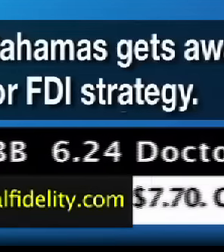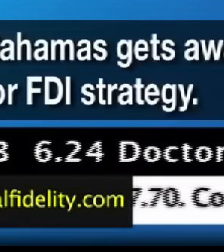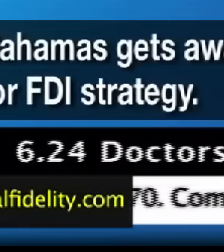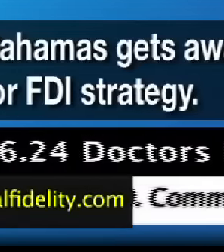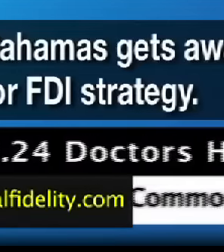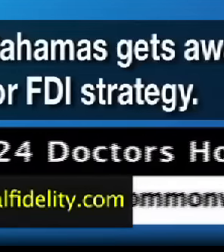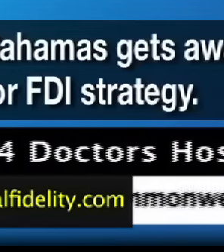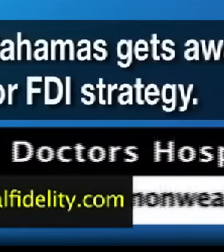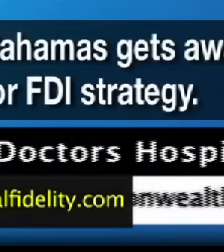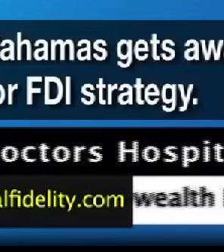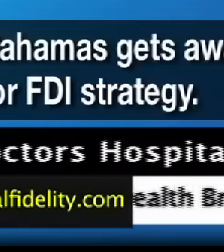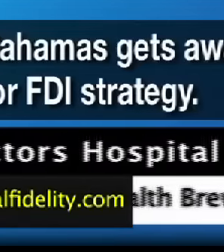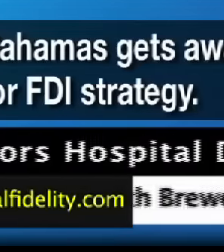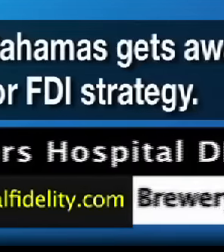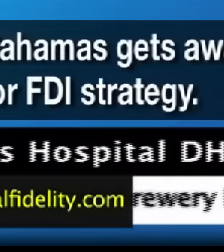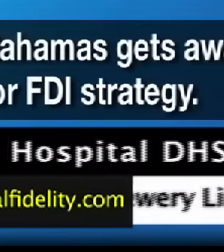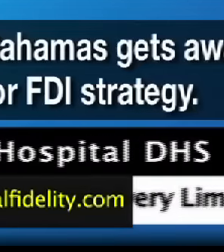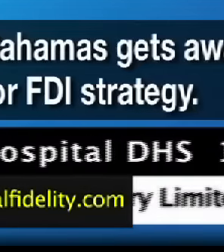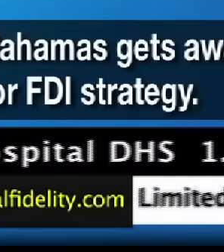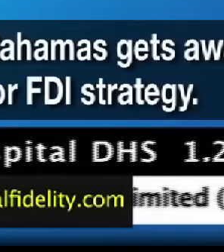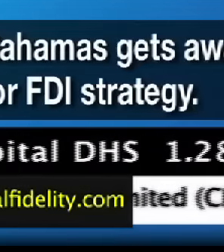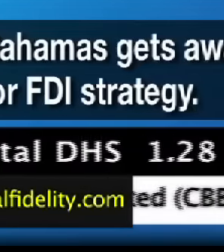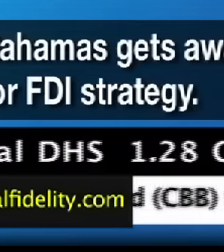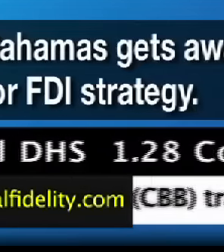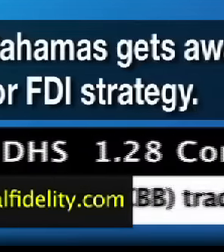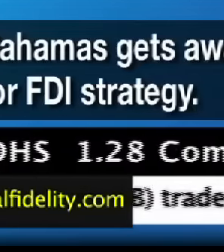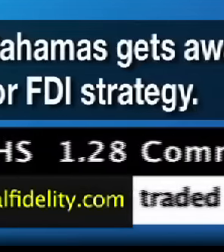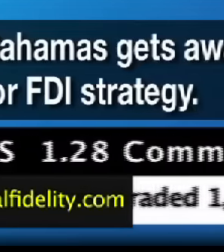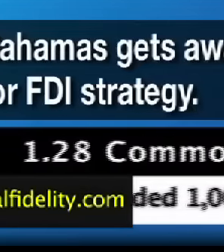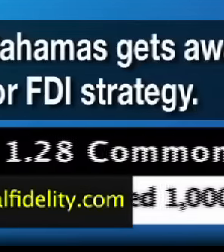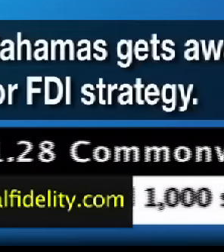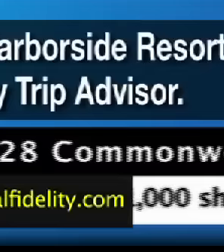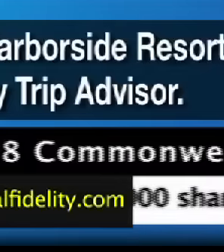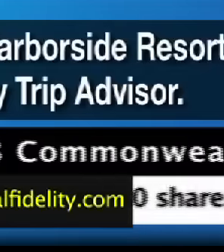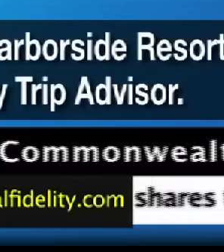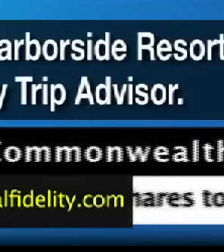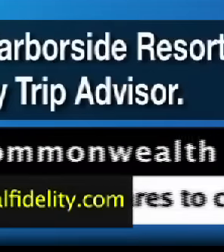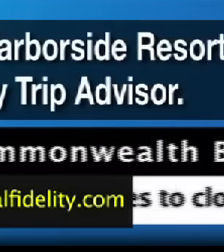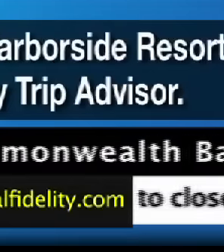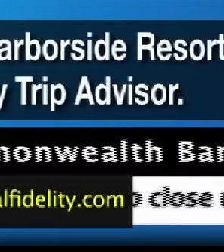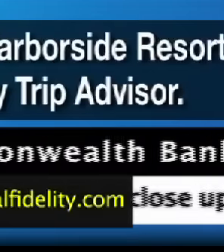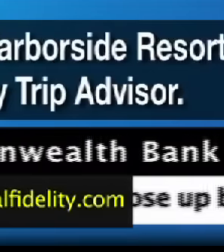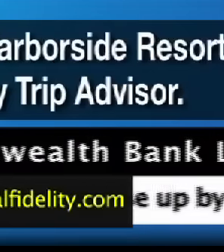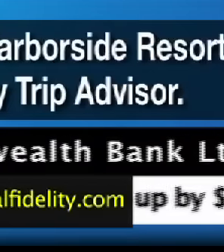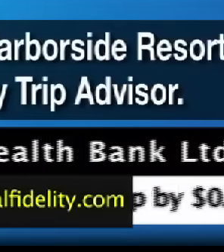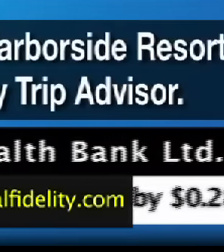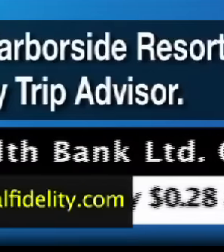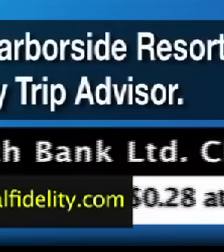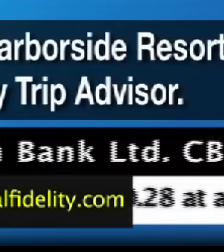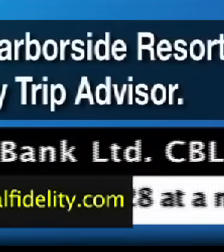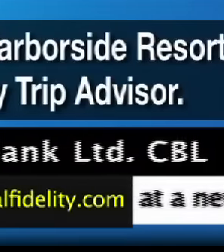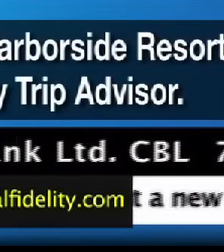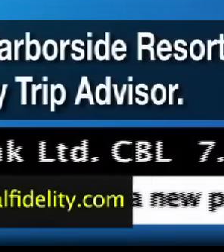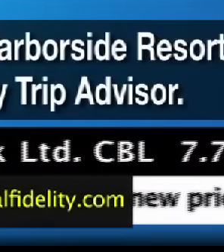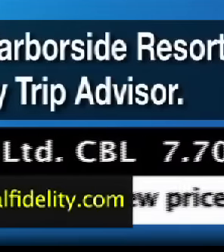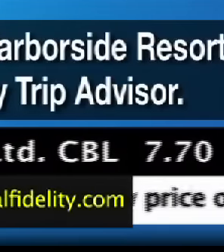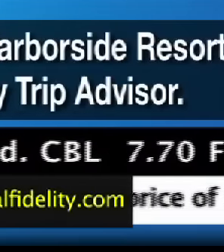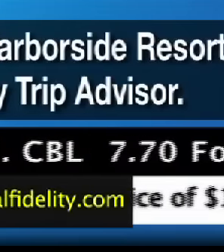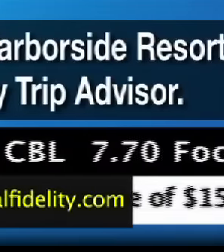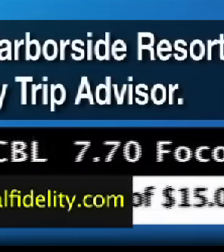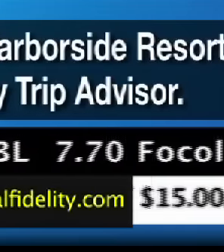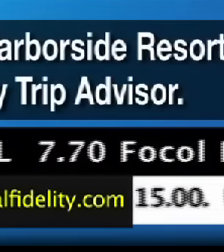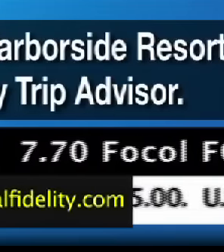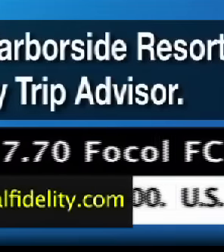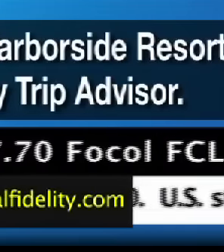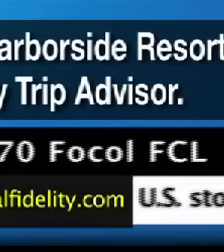crisis, with significant opportunities in renewable energy and tourism. In other business news, for the second year in a row, Harborside